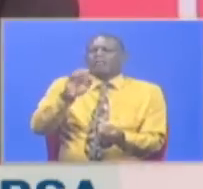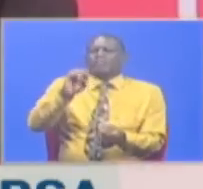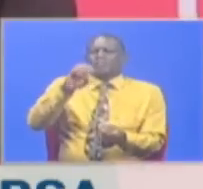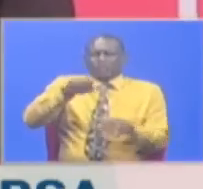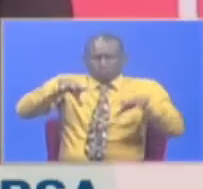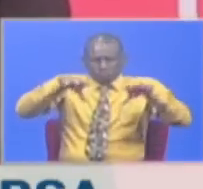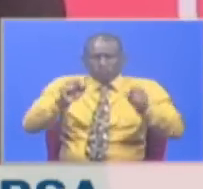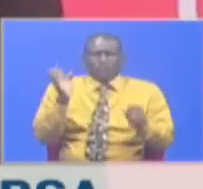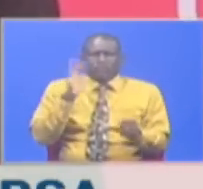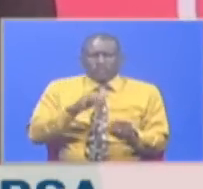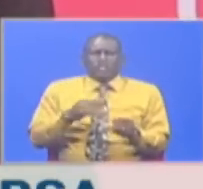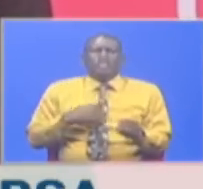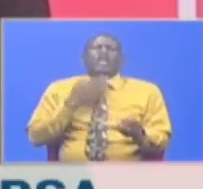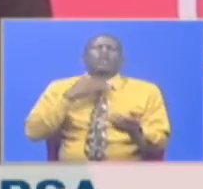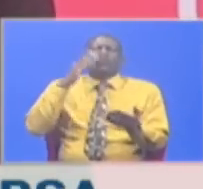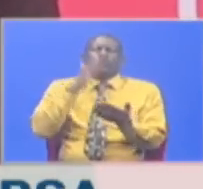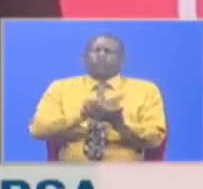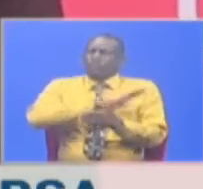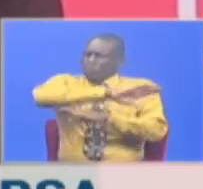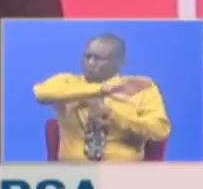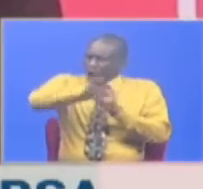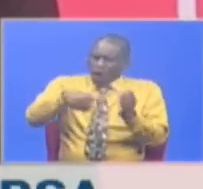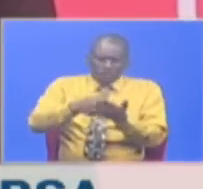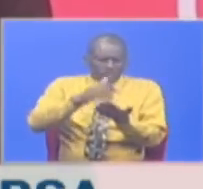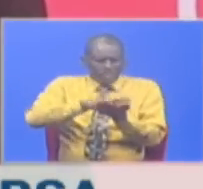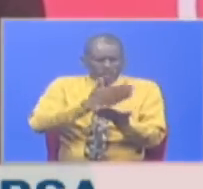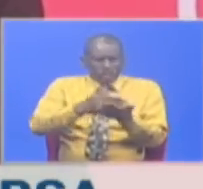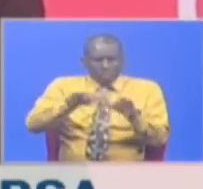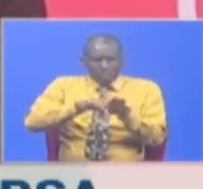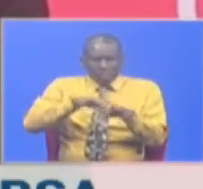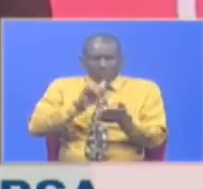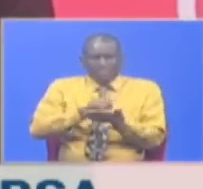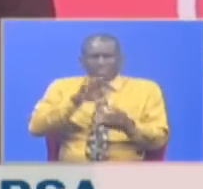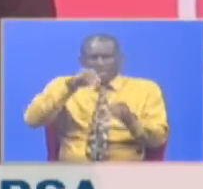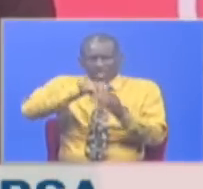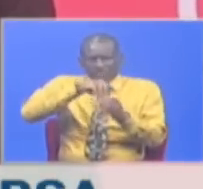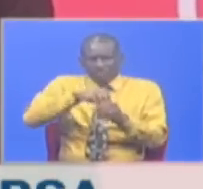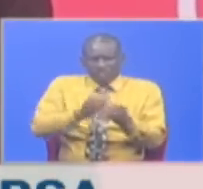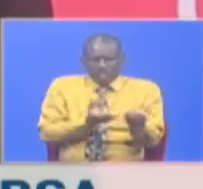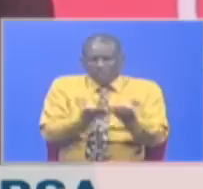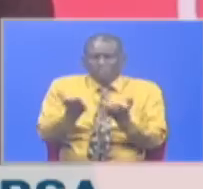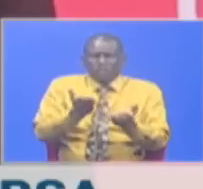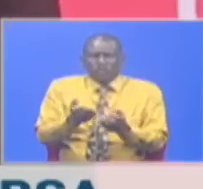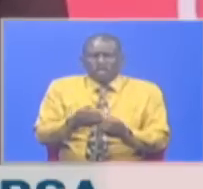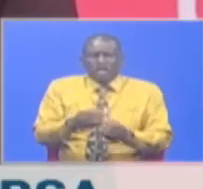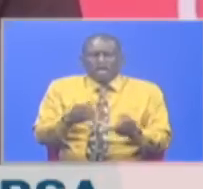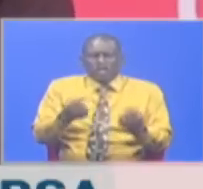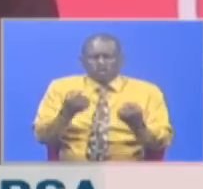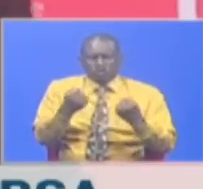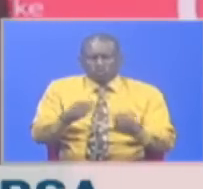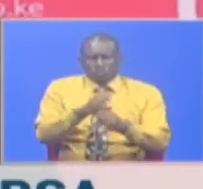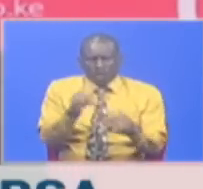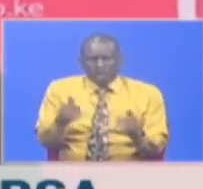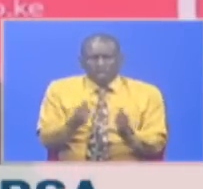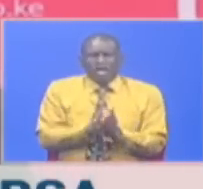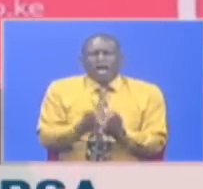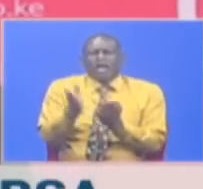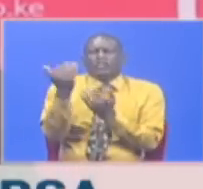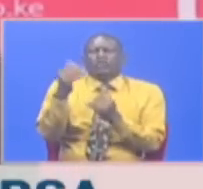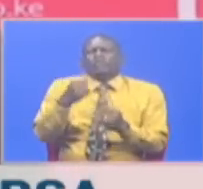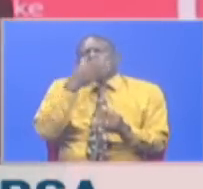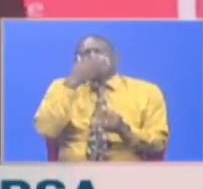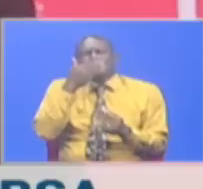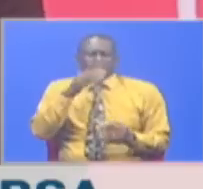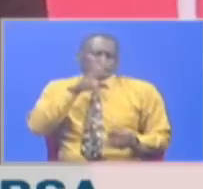would like to assure all our shareholders that their investments in our business are sound and that they can look forward to even better returns